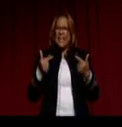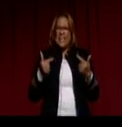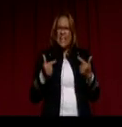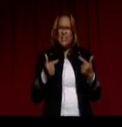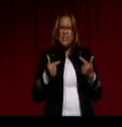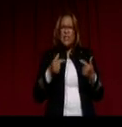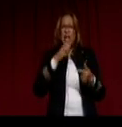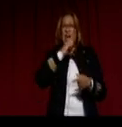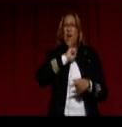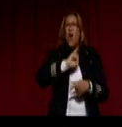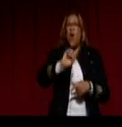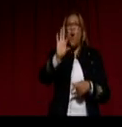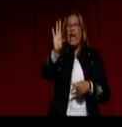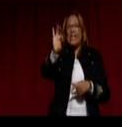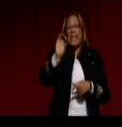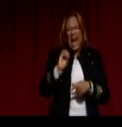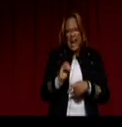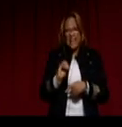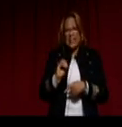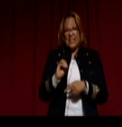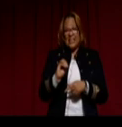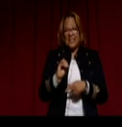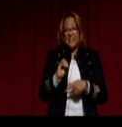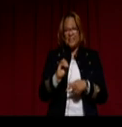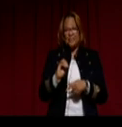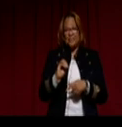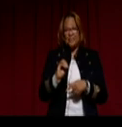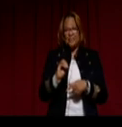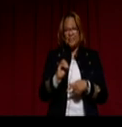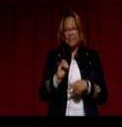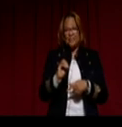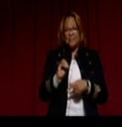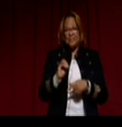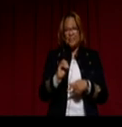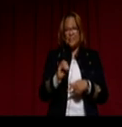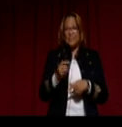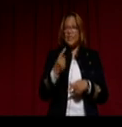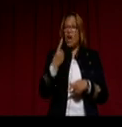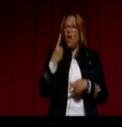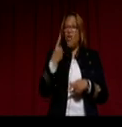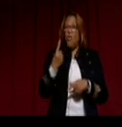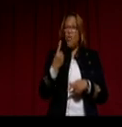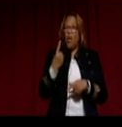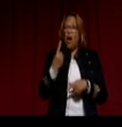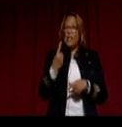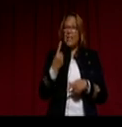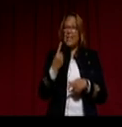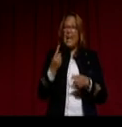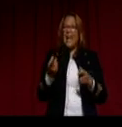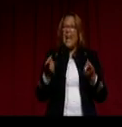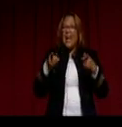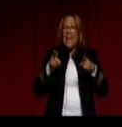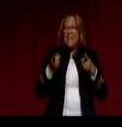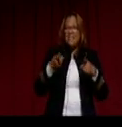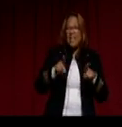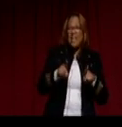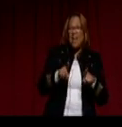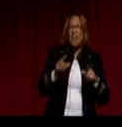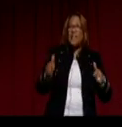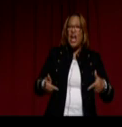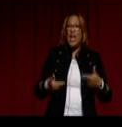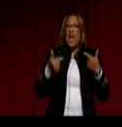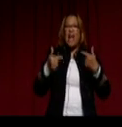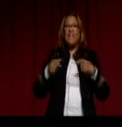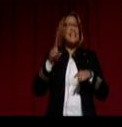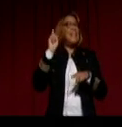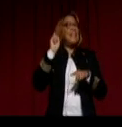90 years old. And that was the one event of their life that they could not exorcise